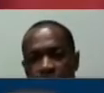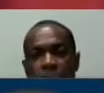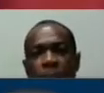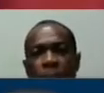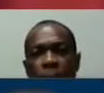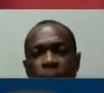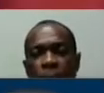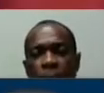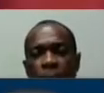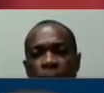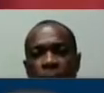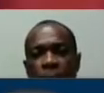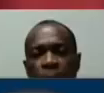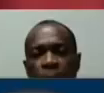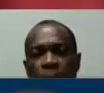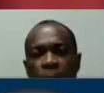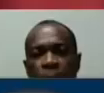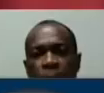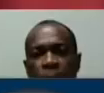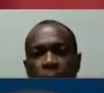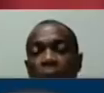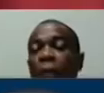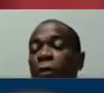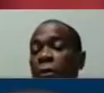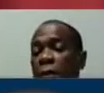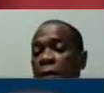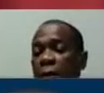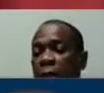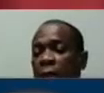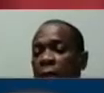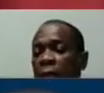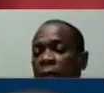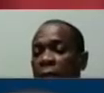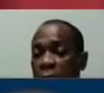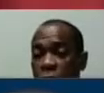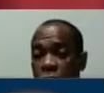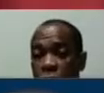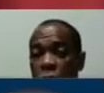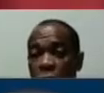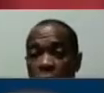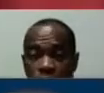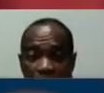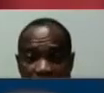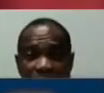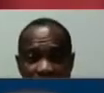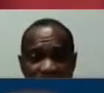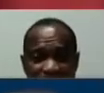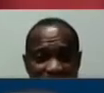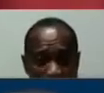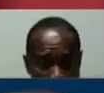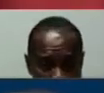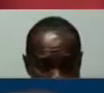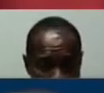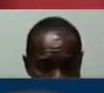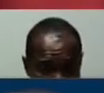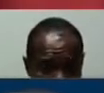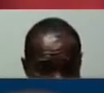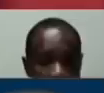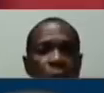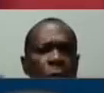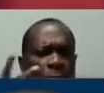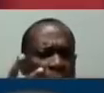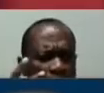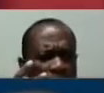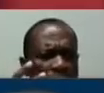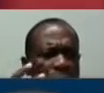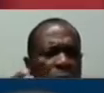a slightly better effect with the heterologous vaccines, so mixing of different types, coming out of data from Canada and other countries that have done